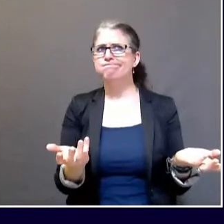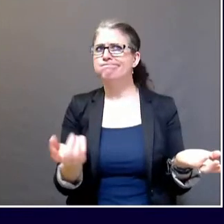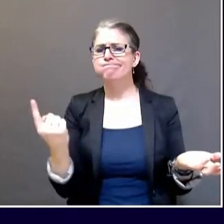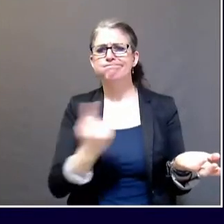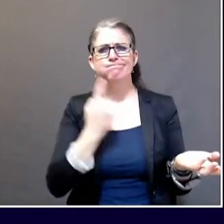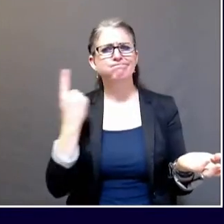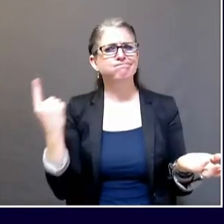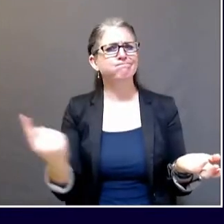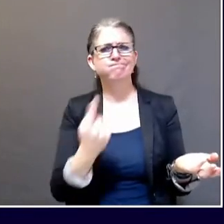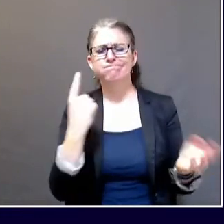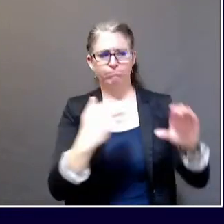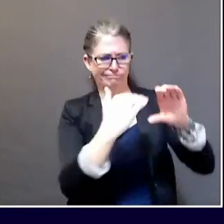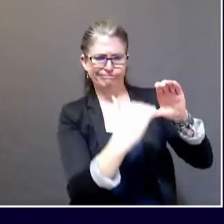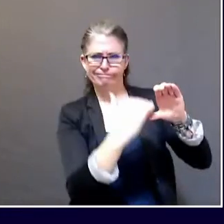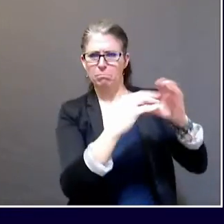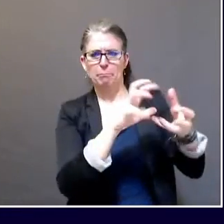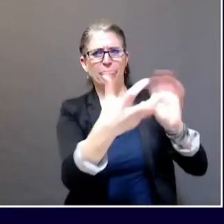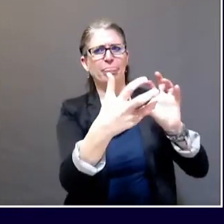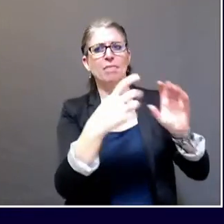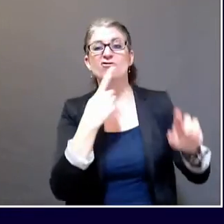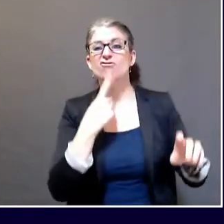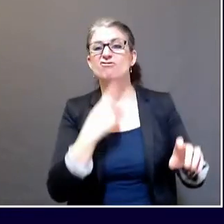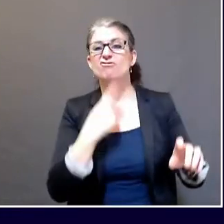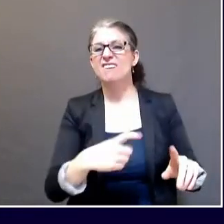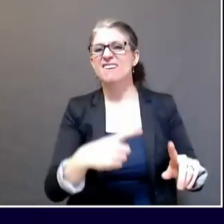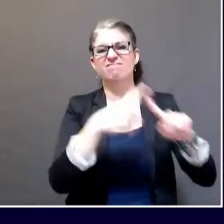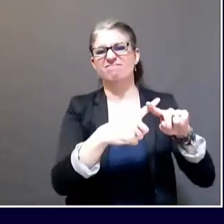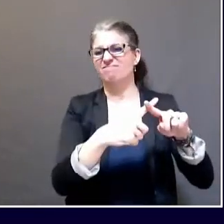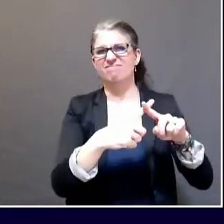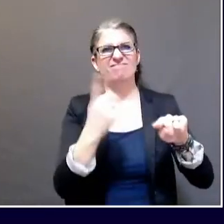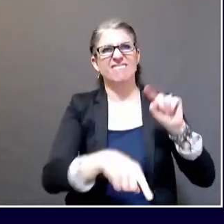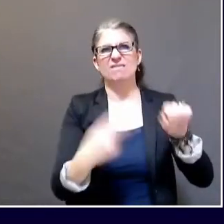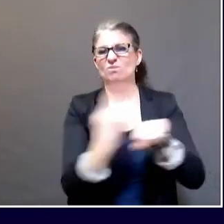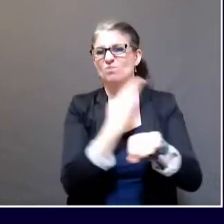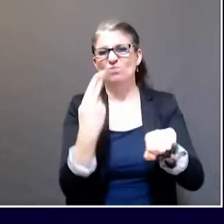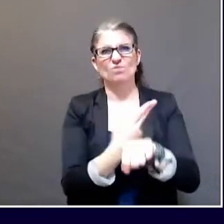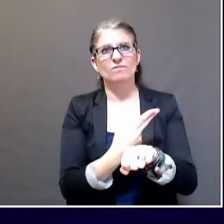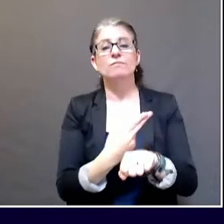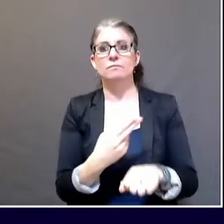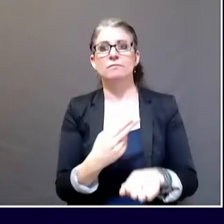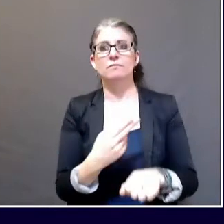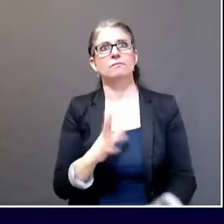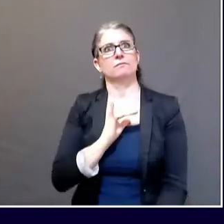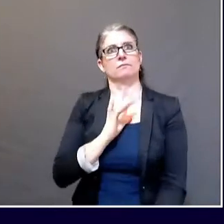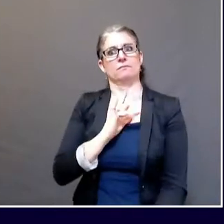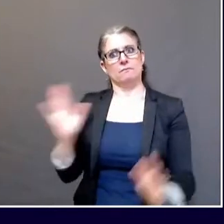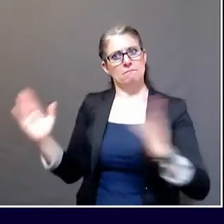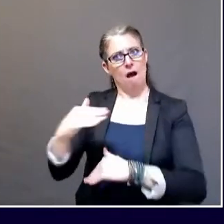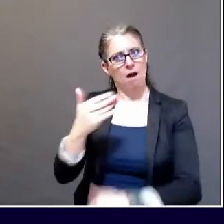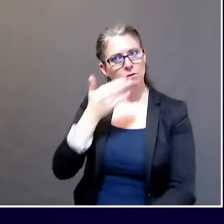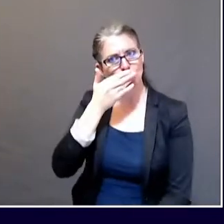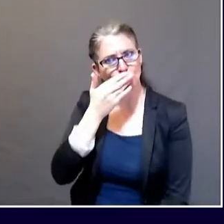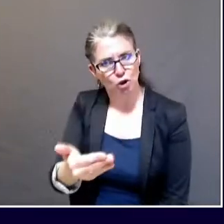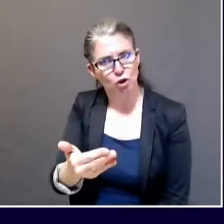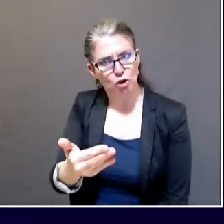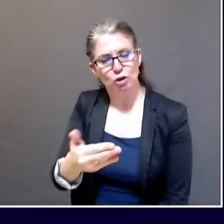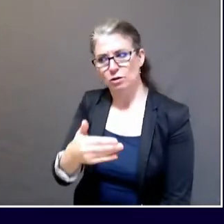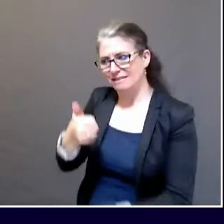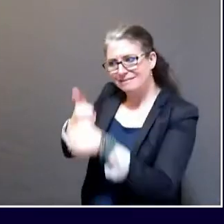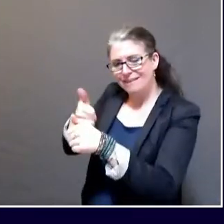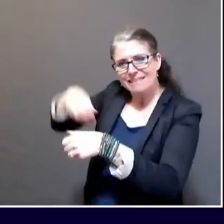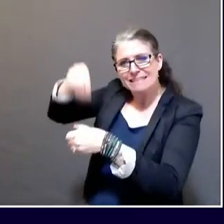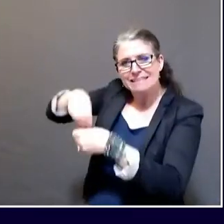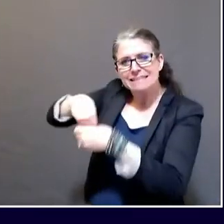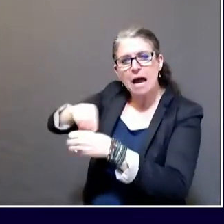exist within the system to make sure that any time a vaccine is transported and ultimately administered,